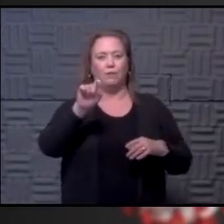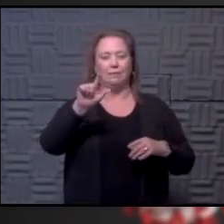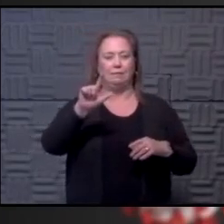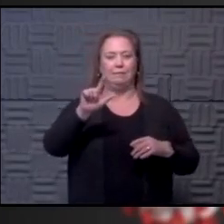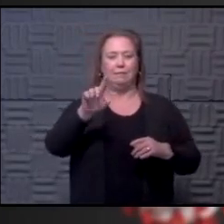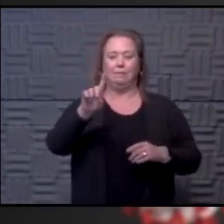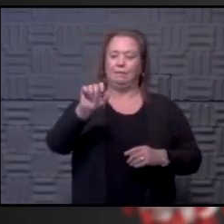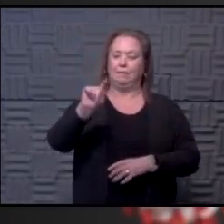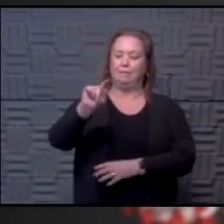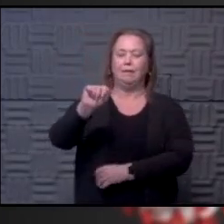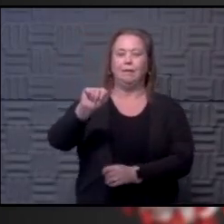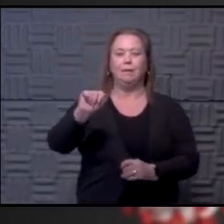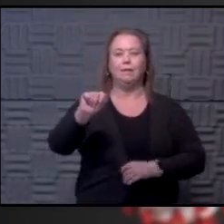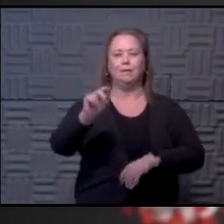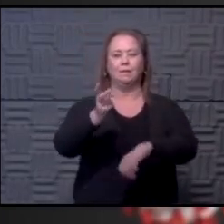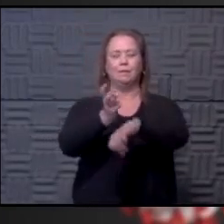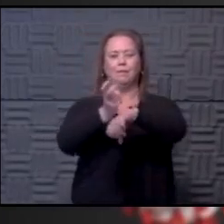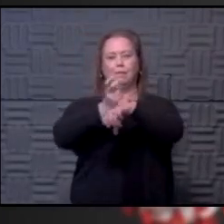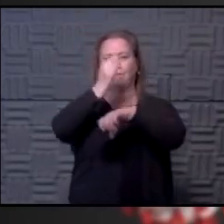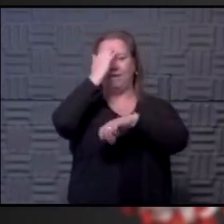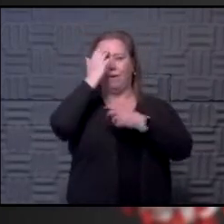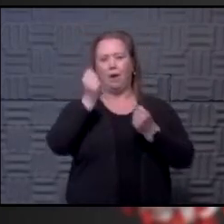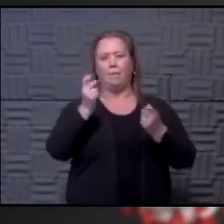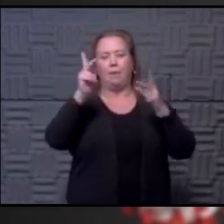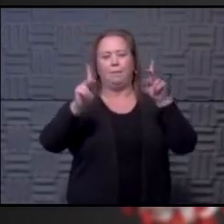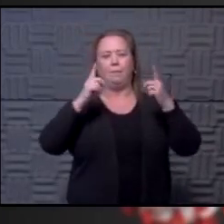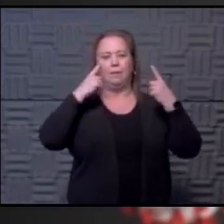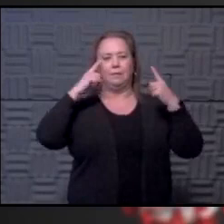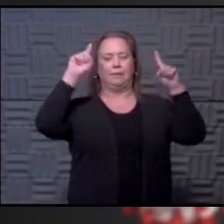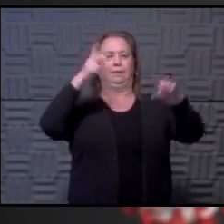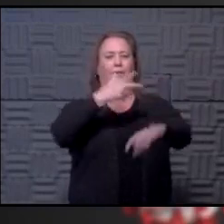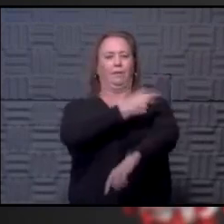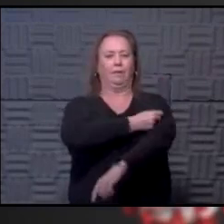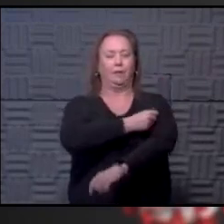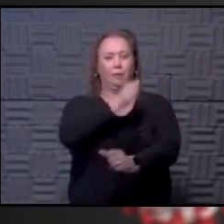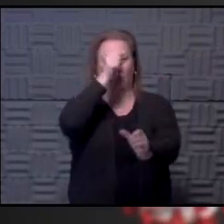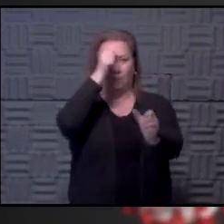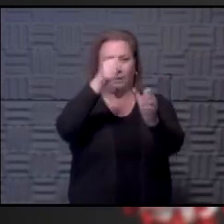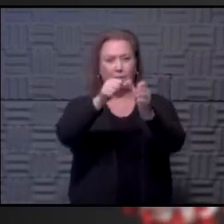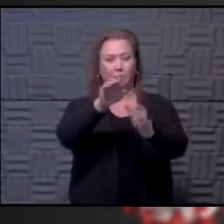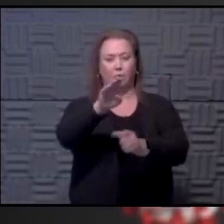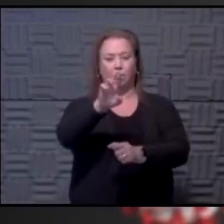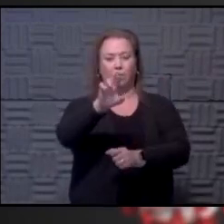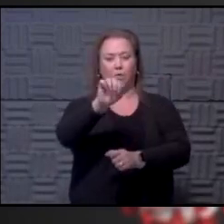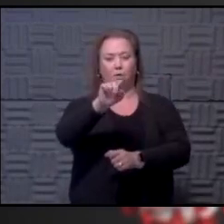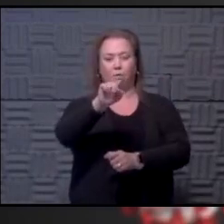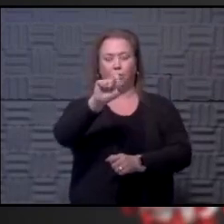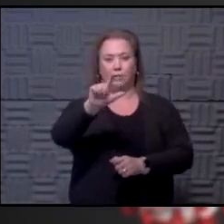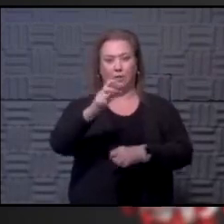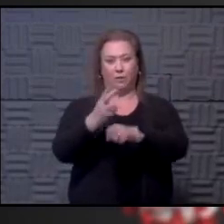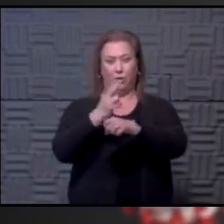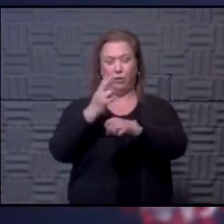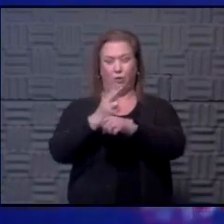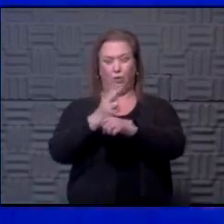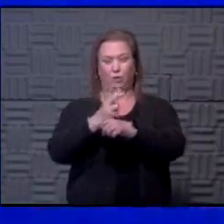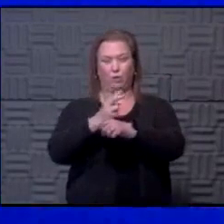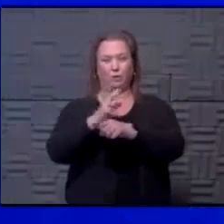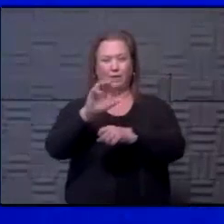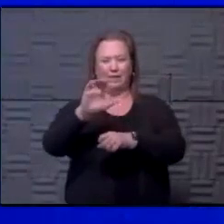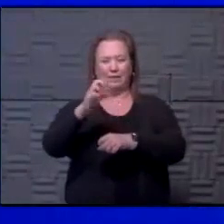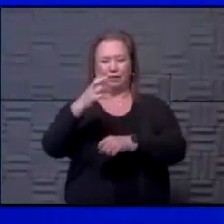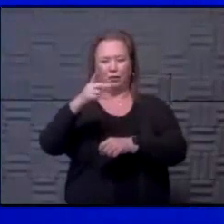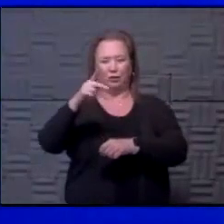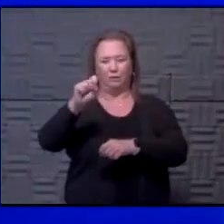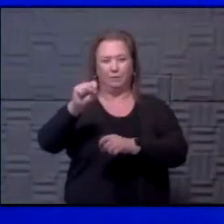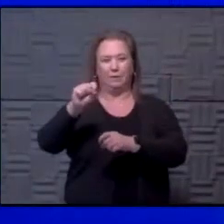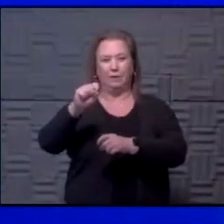Hawk, it's a little hard to know how many people have been successfully vaccinated. Remember that Brazil used the Sinochips vaccine